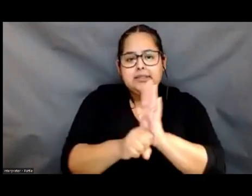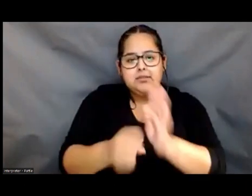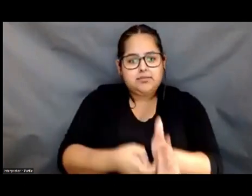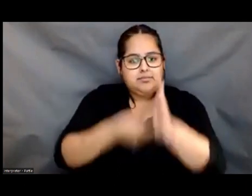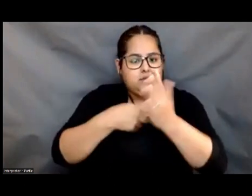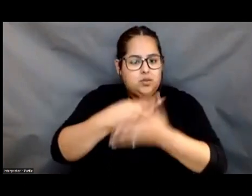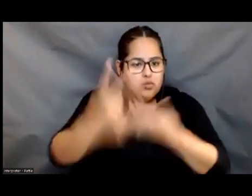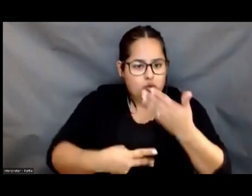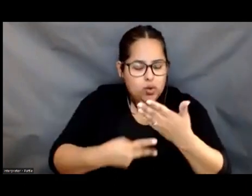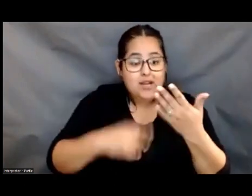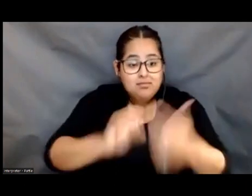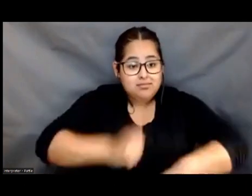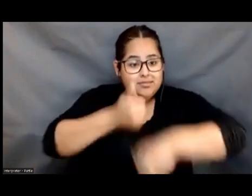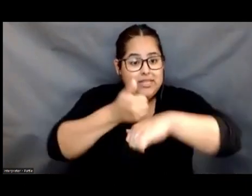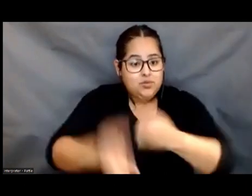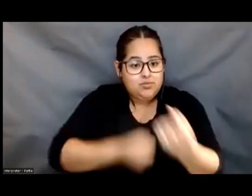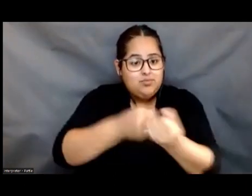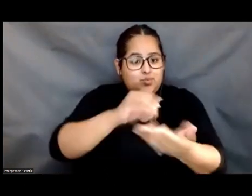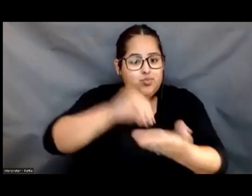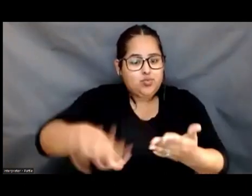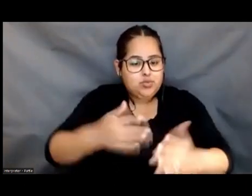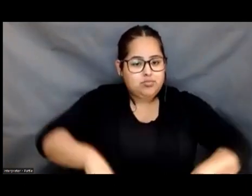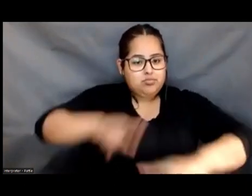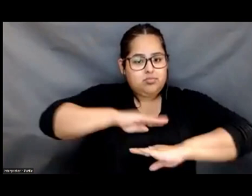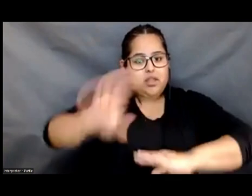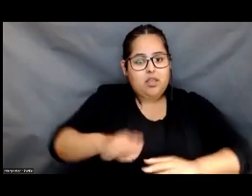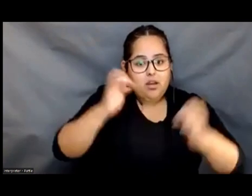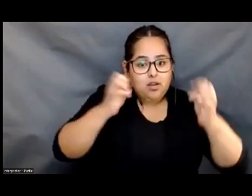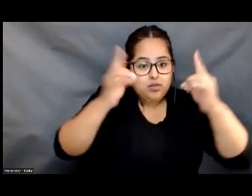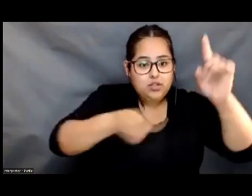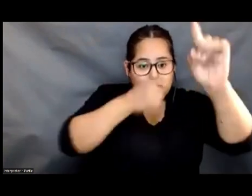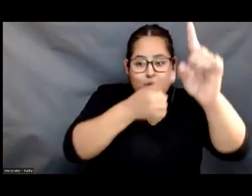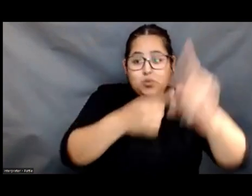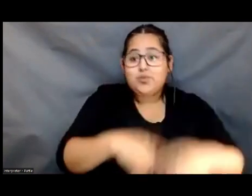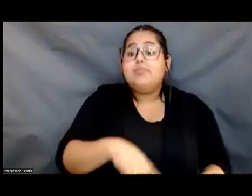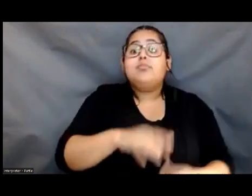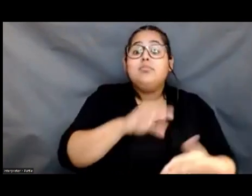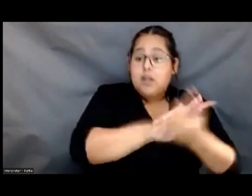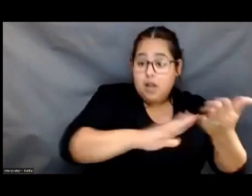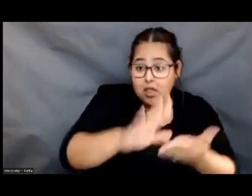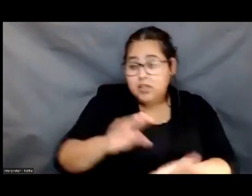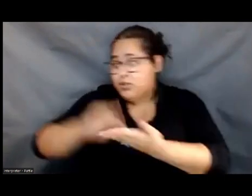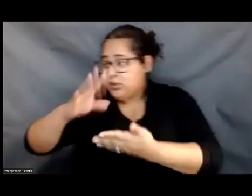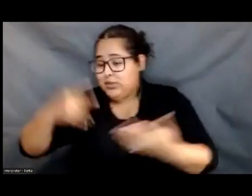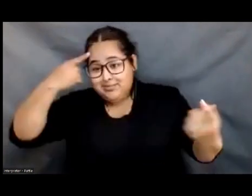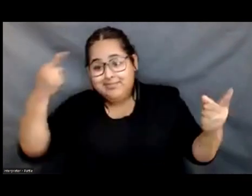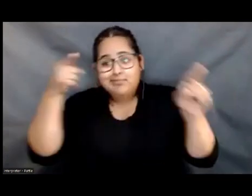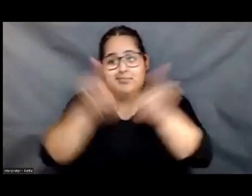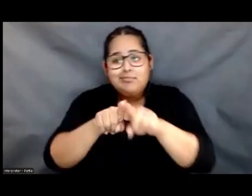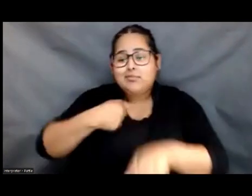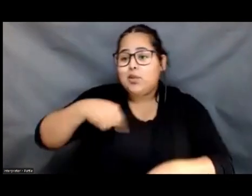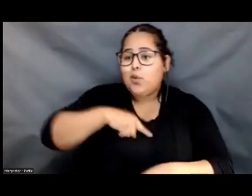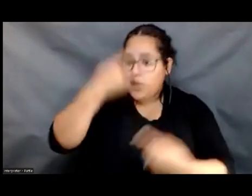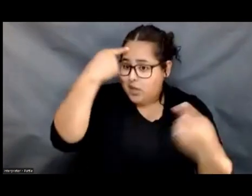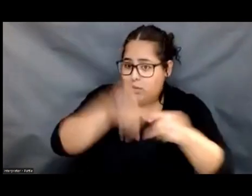their educational goals. It's an agreement between the college and the student. For the college, we agree to provide an